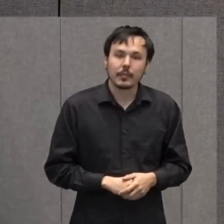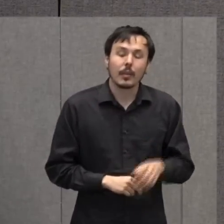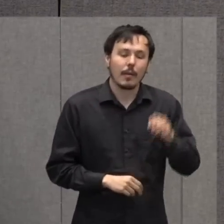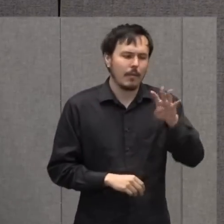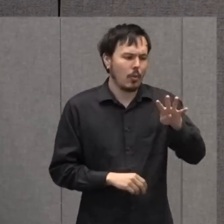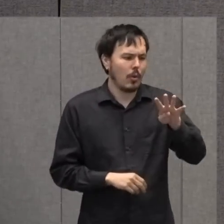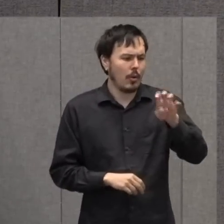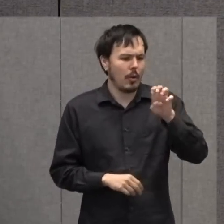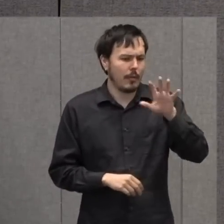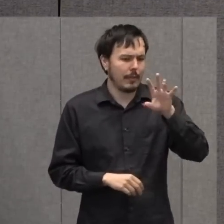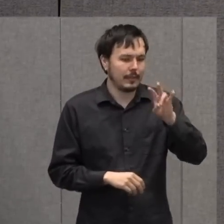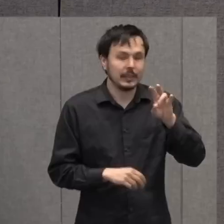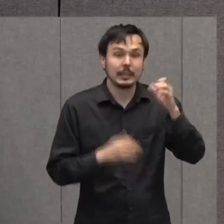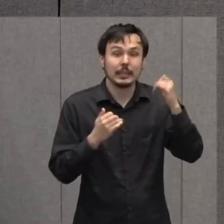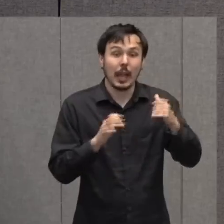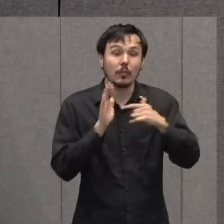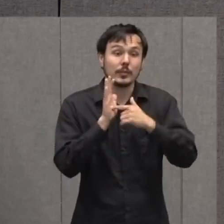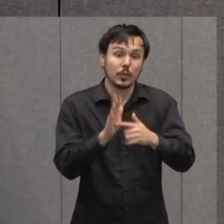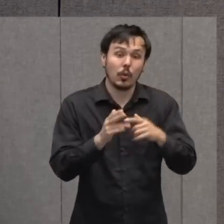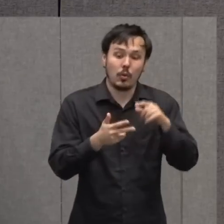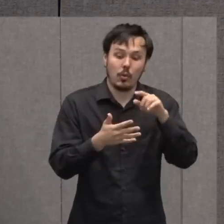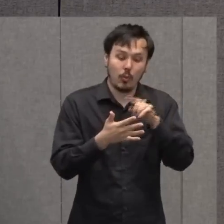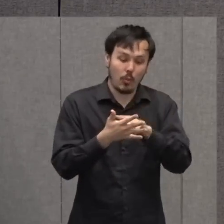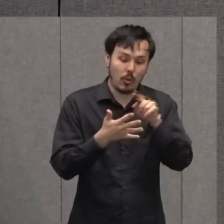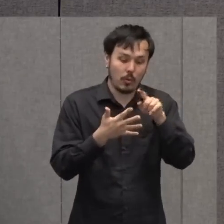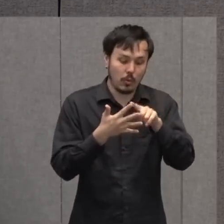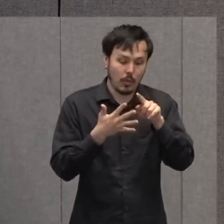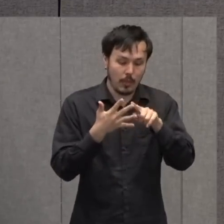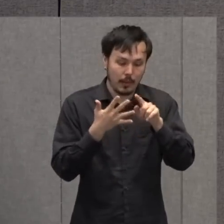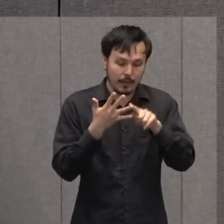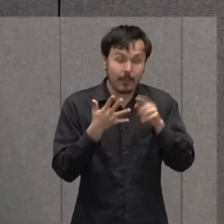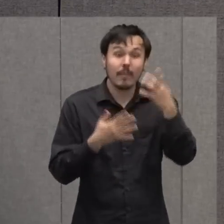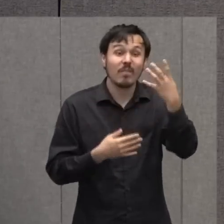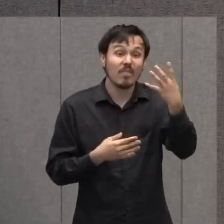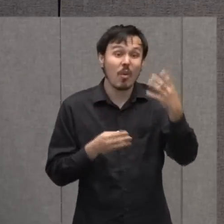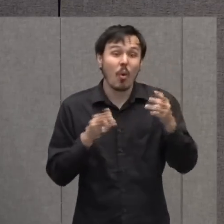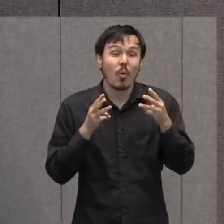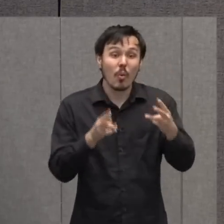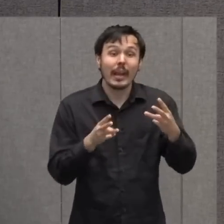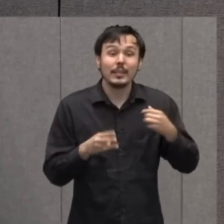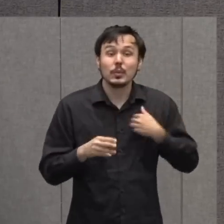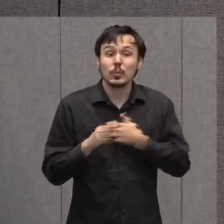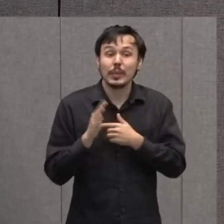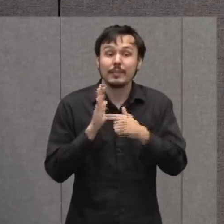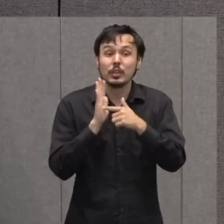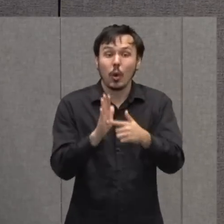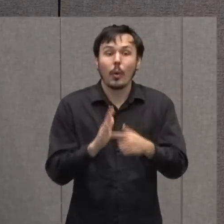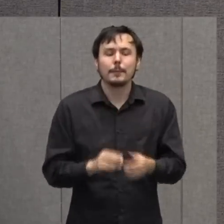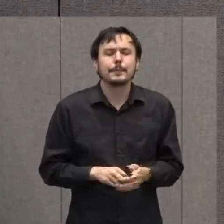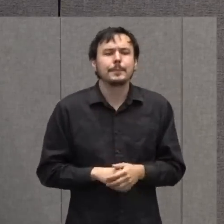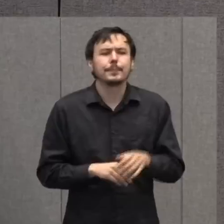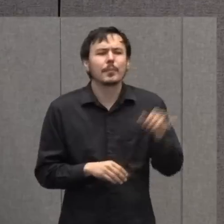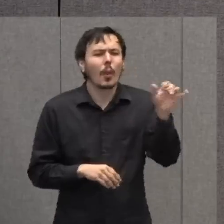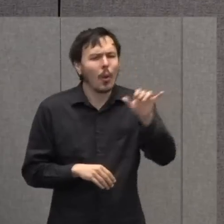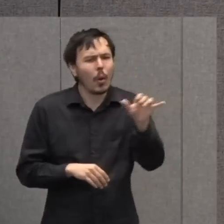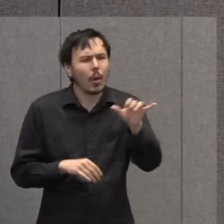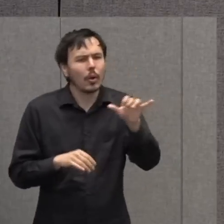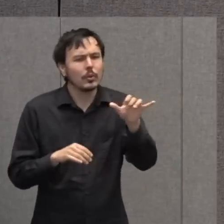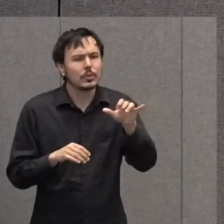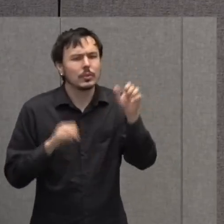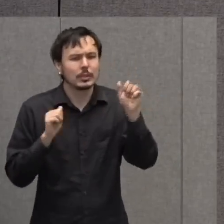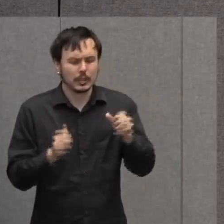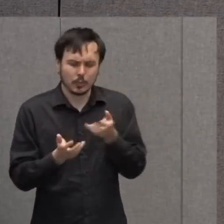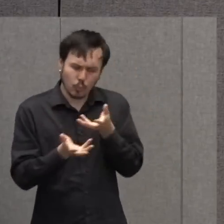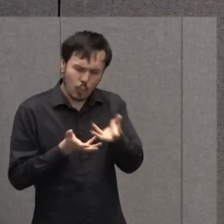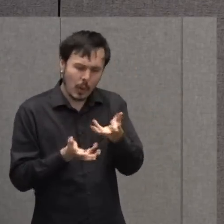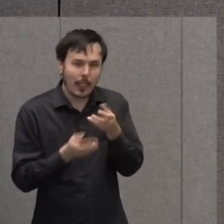457. So we've done it 1, 2, 3, 4 ways. We could also like work with this number and say,